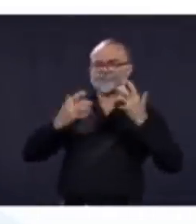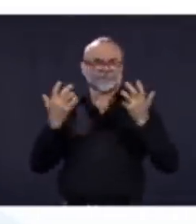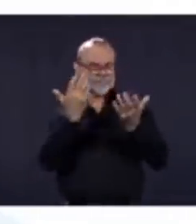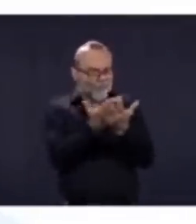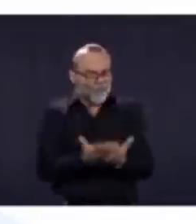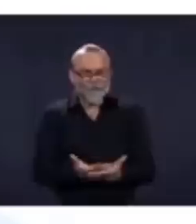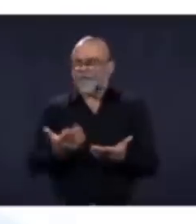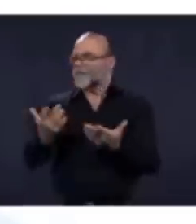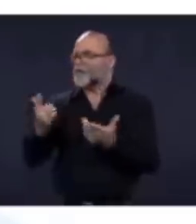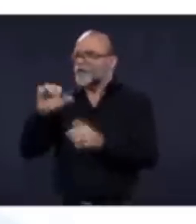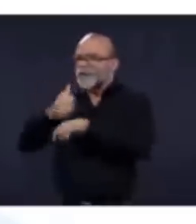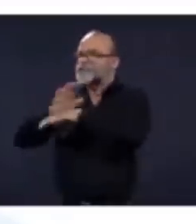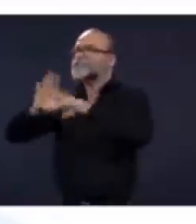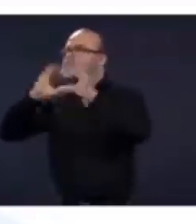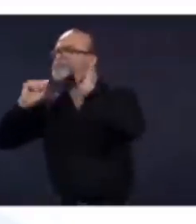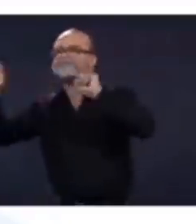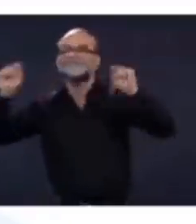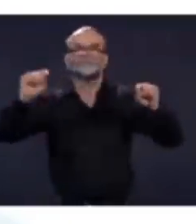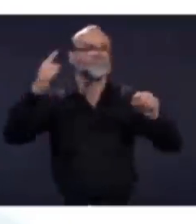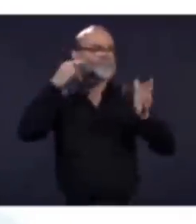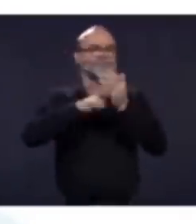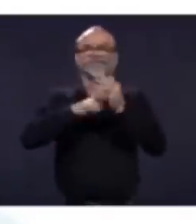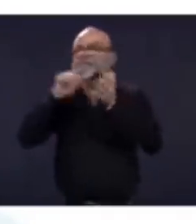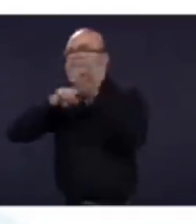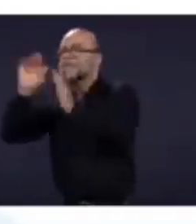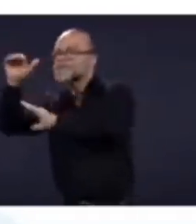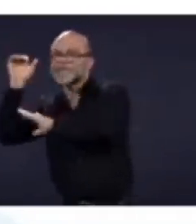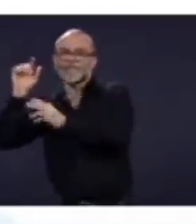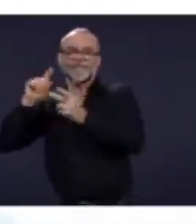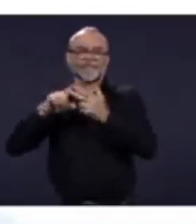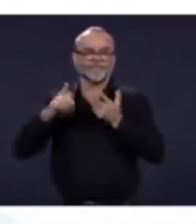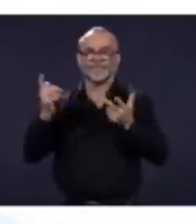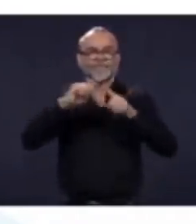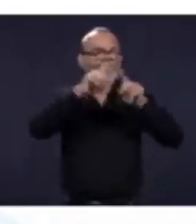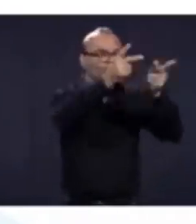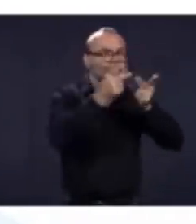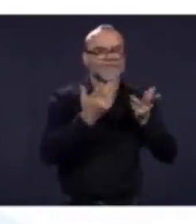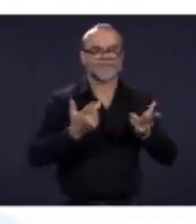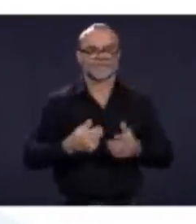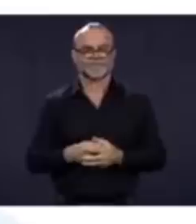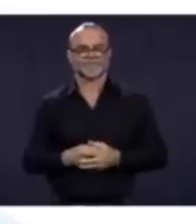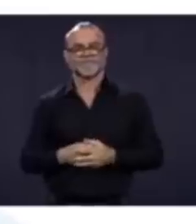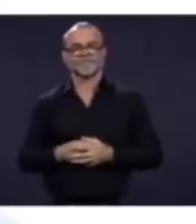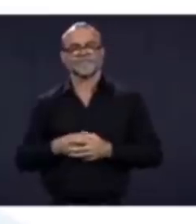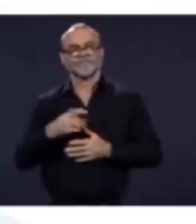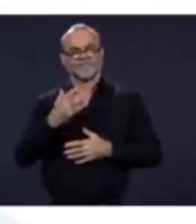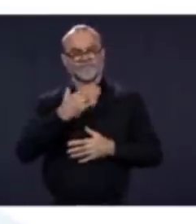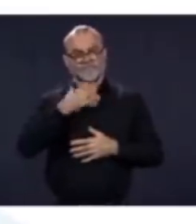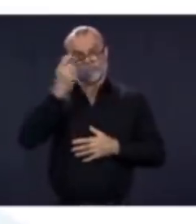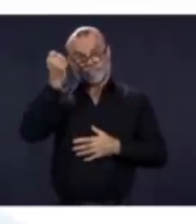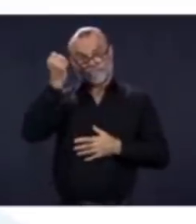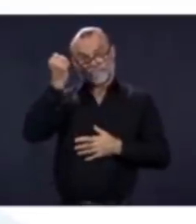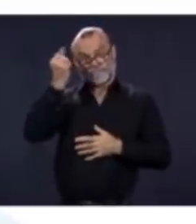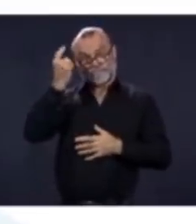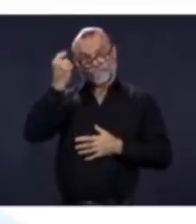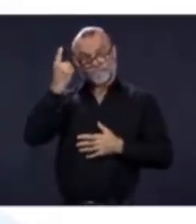was been done in New Zealand, Belgium, and that bubble issue. If we understood that